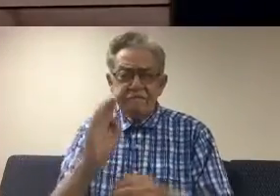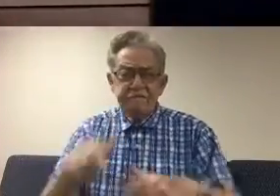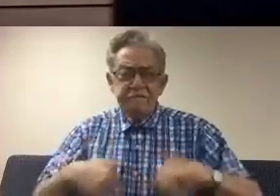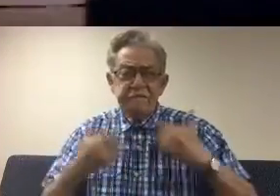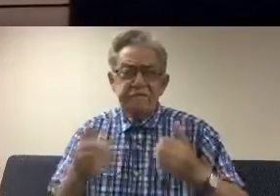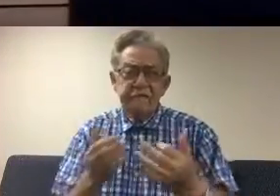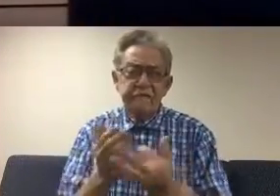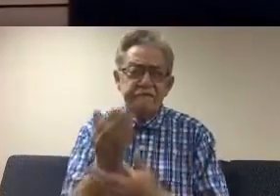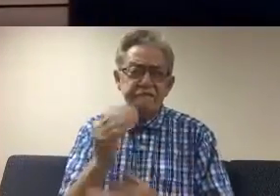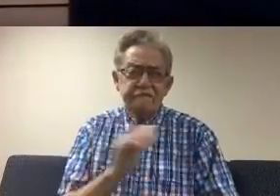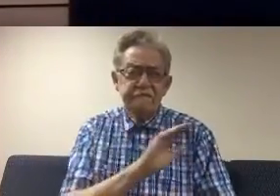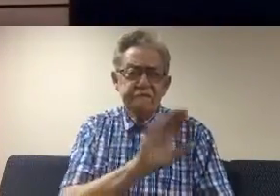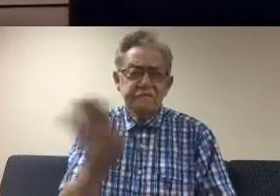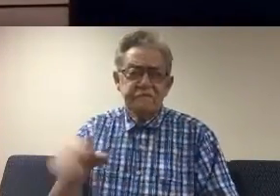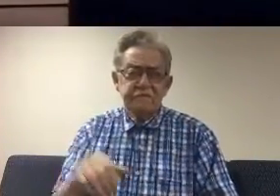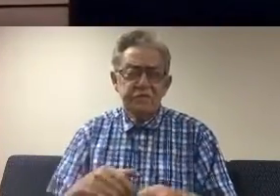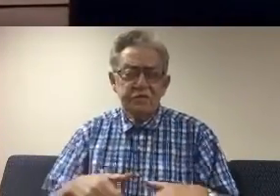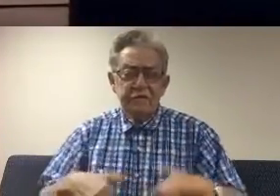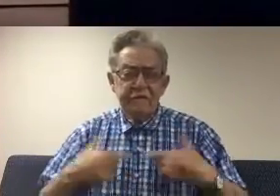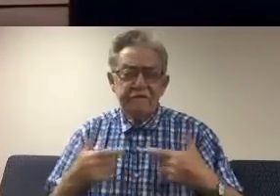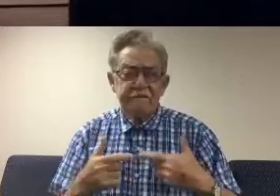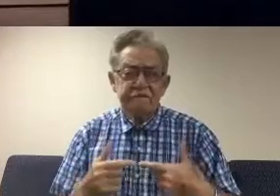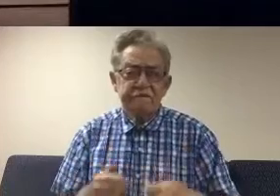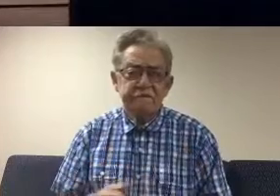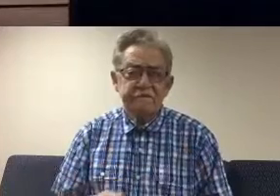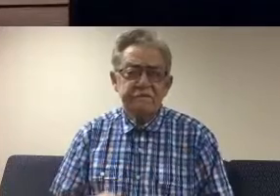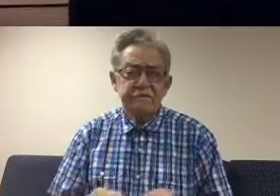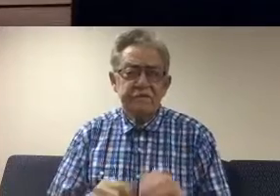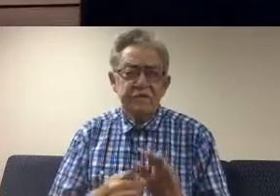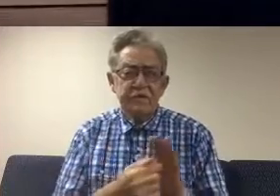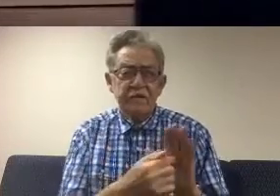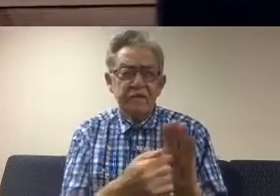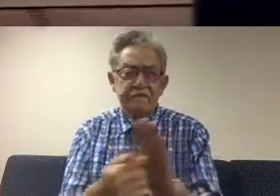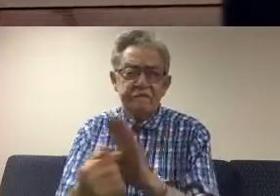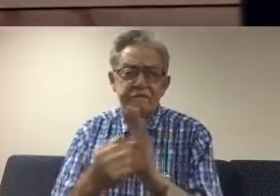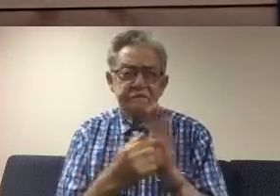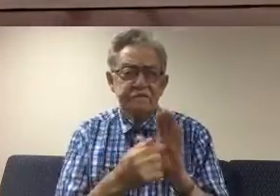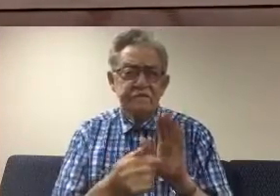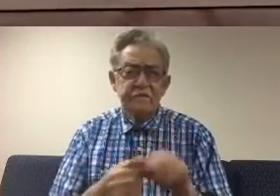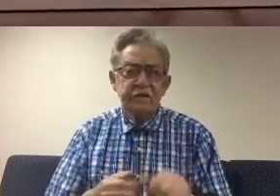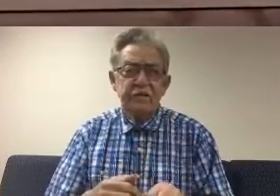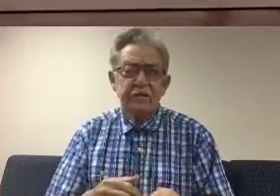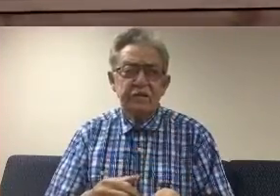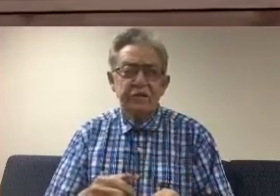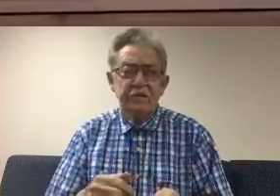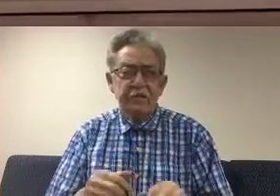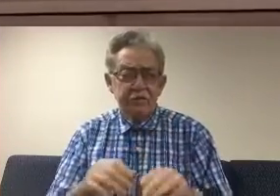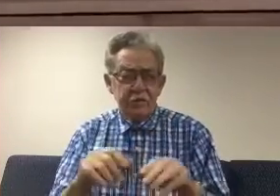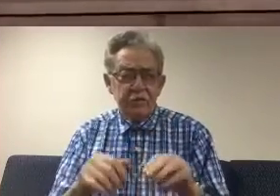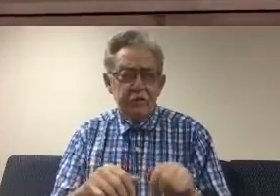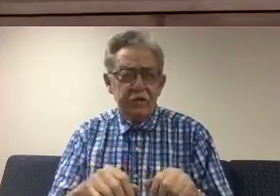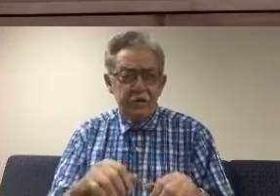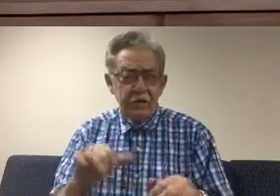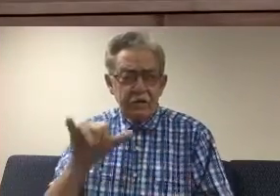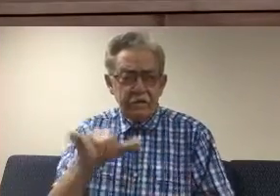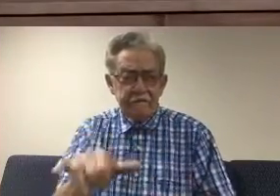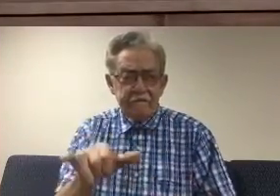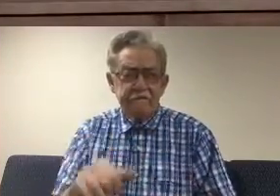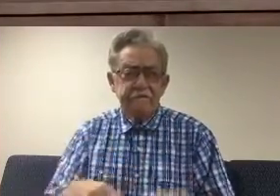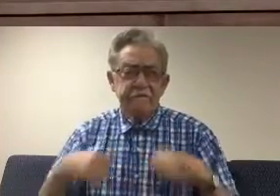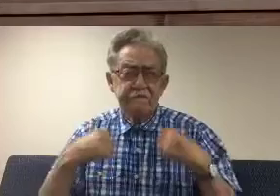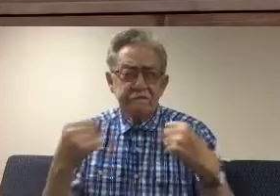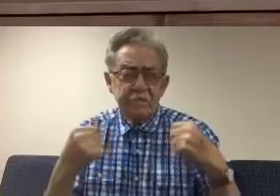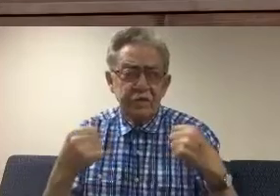The counter to this culture is demonstration. It's by you demonstrating and showing that